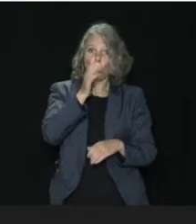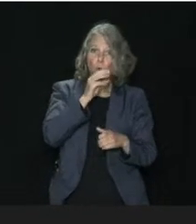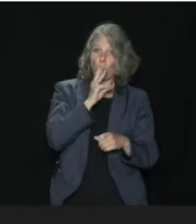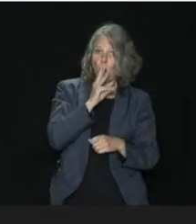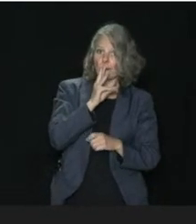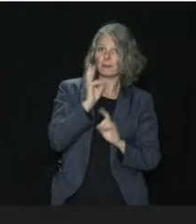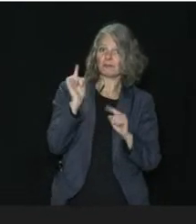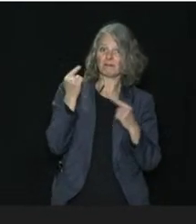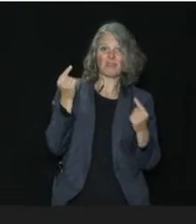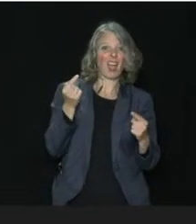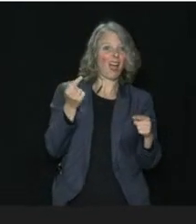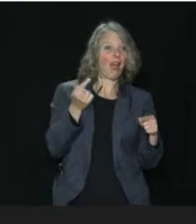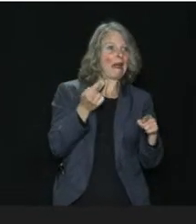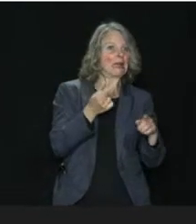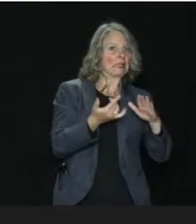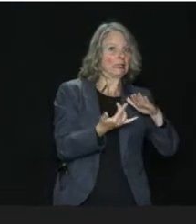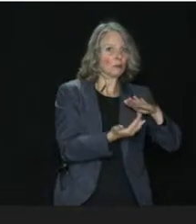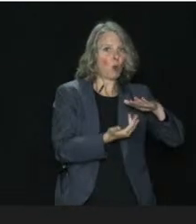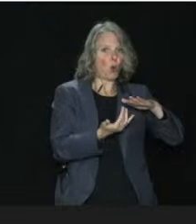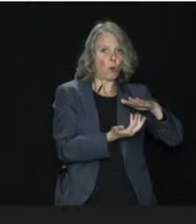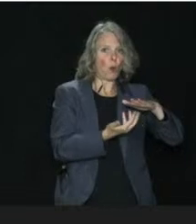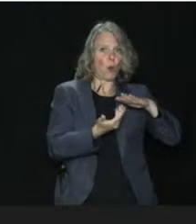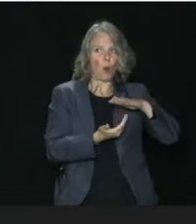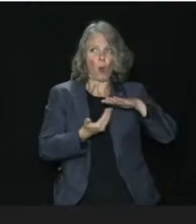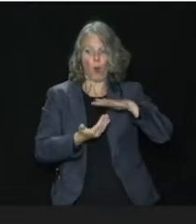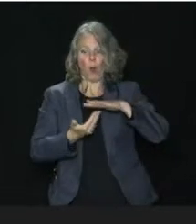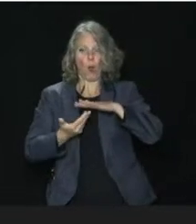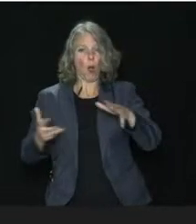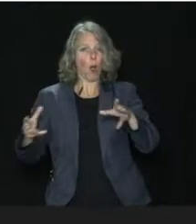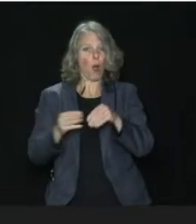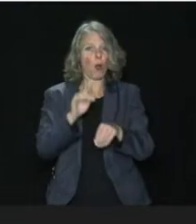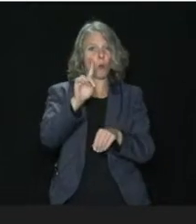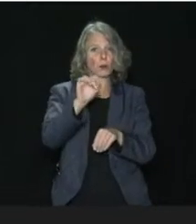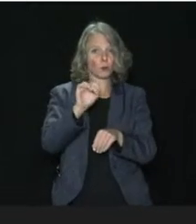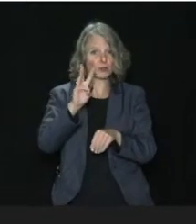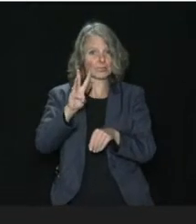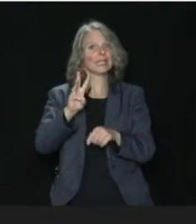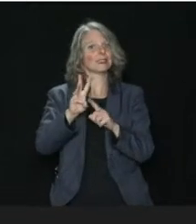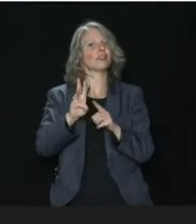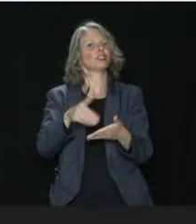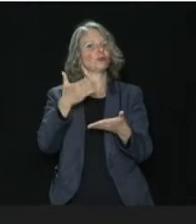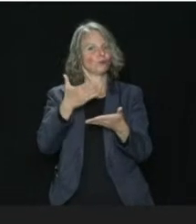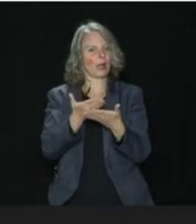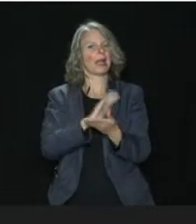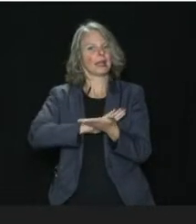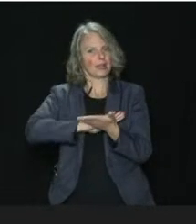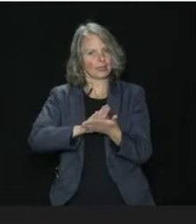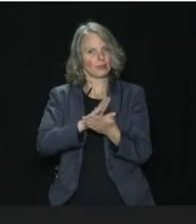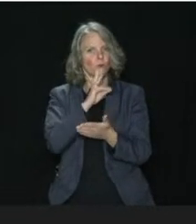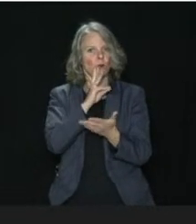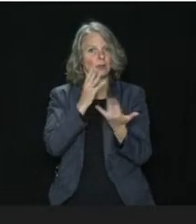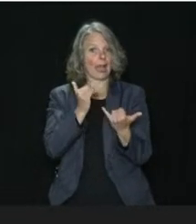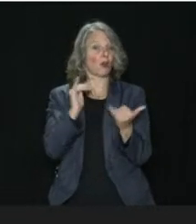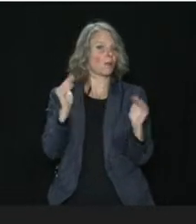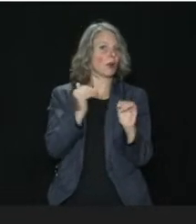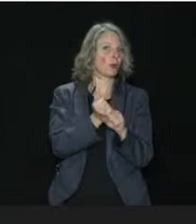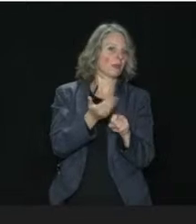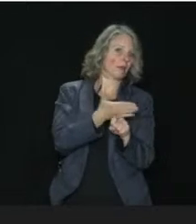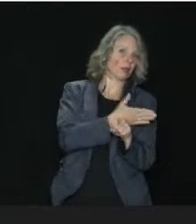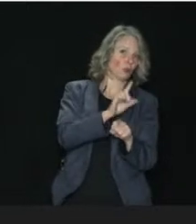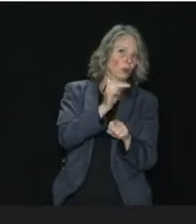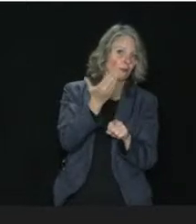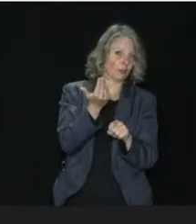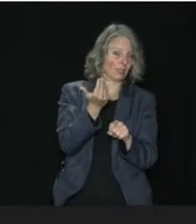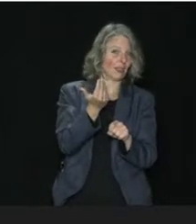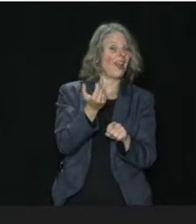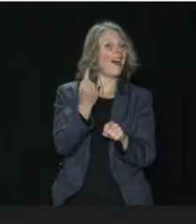106 long-term advisories since 2015. But if this pandemic has taught us anything, it's that there's always more